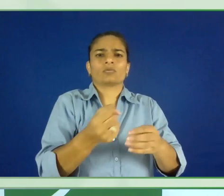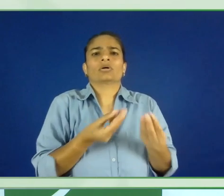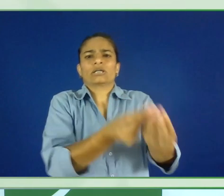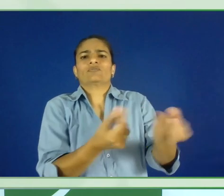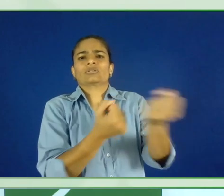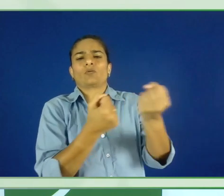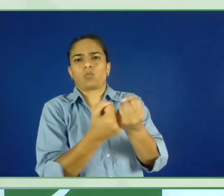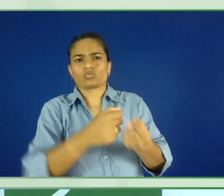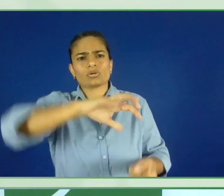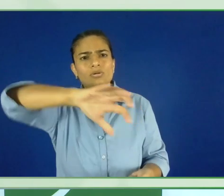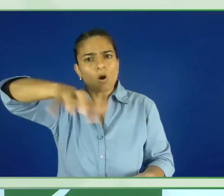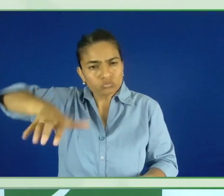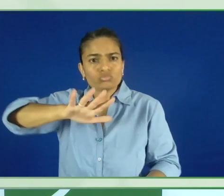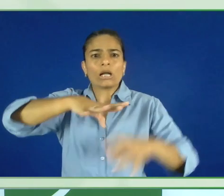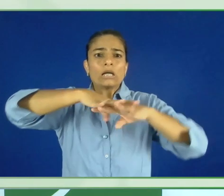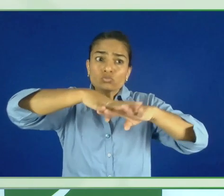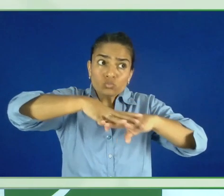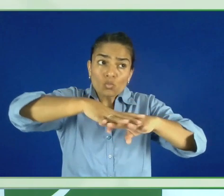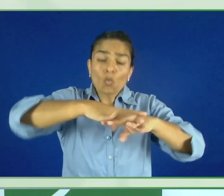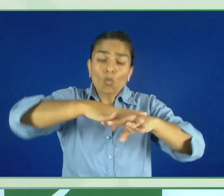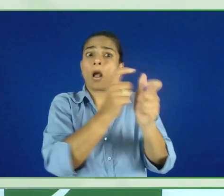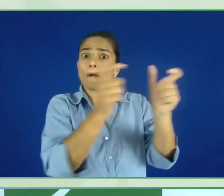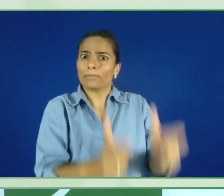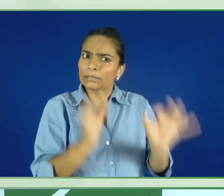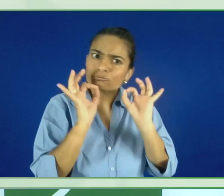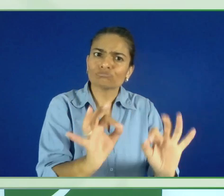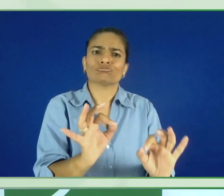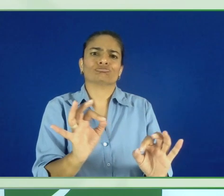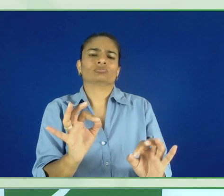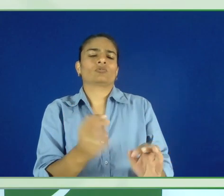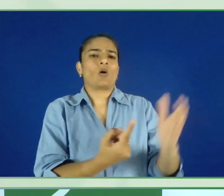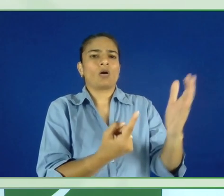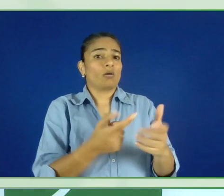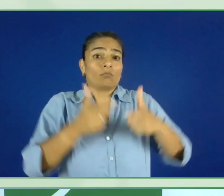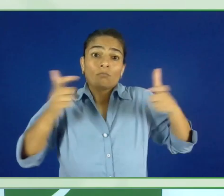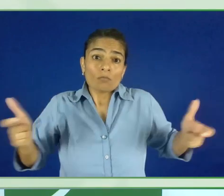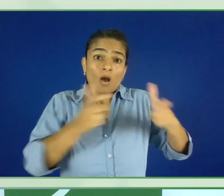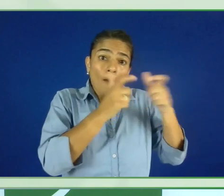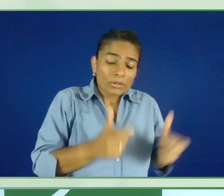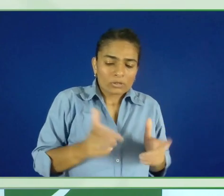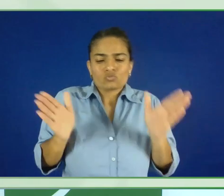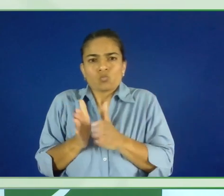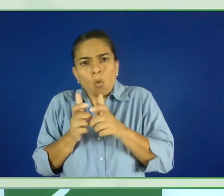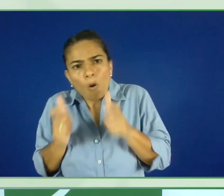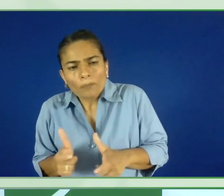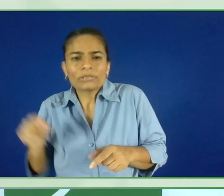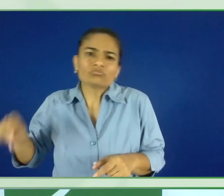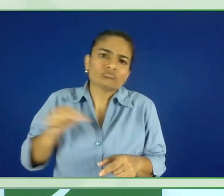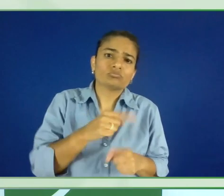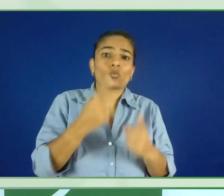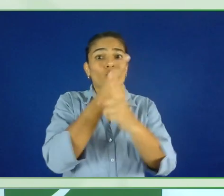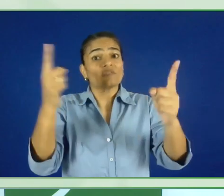great companies, small, medium enterprises, universities, sometimes the public government. We think that it's very important to